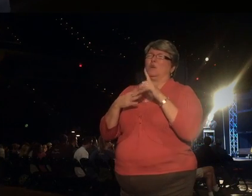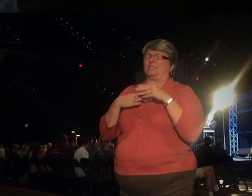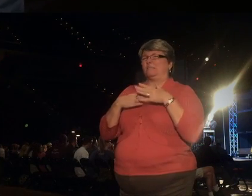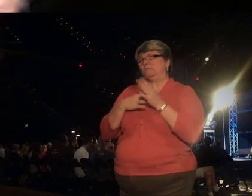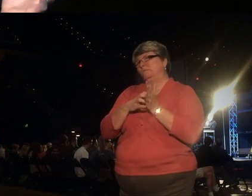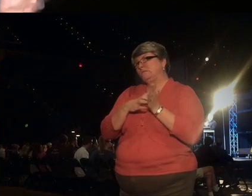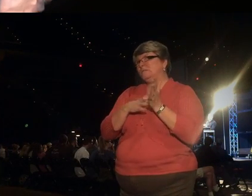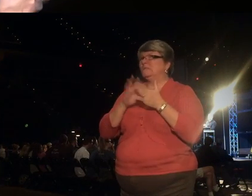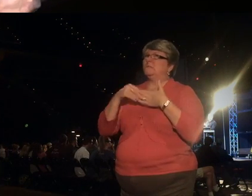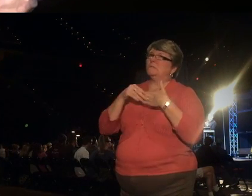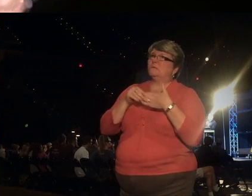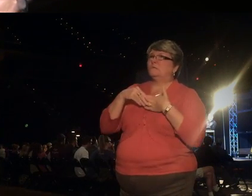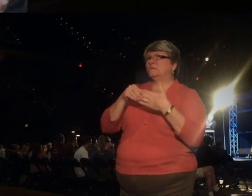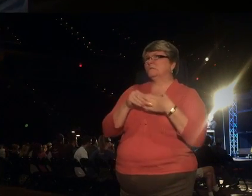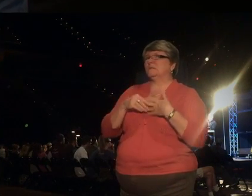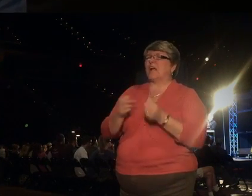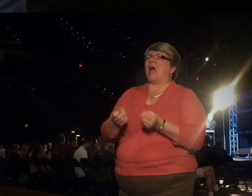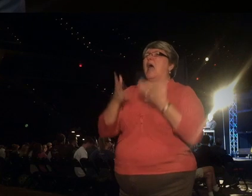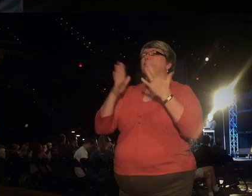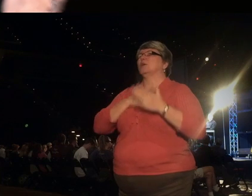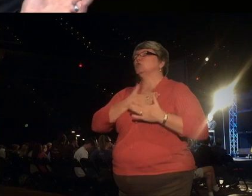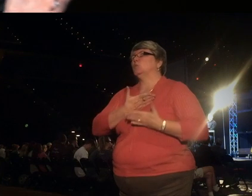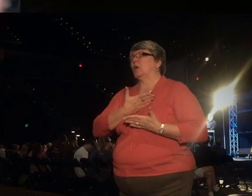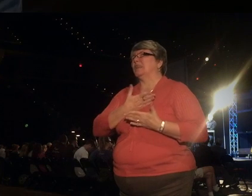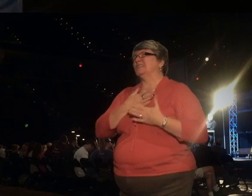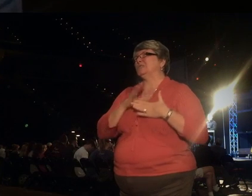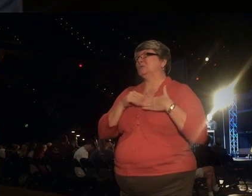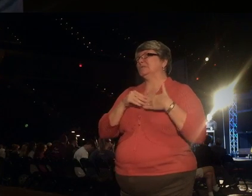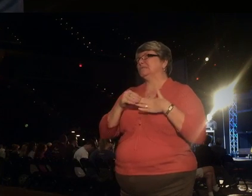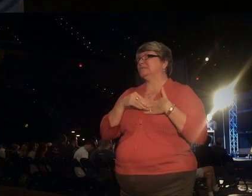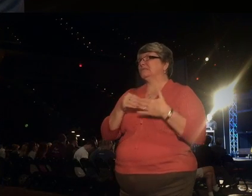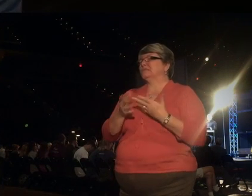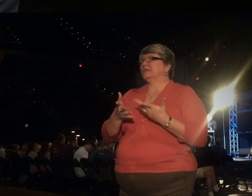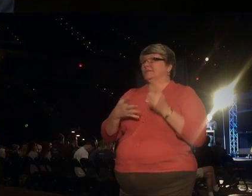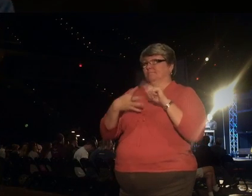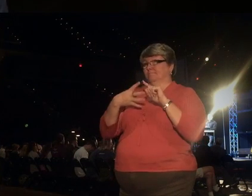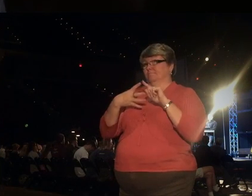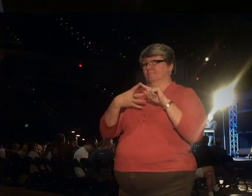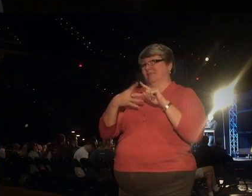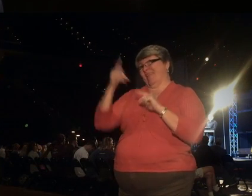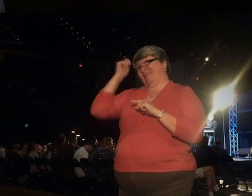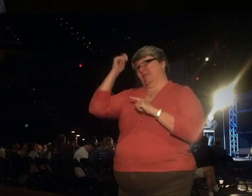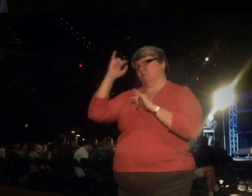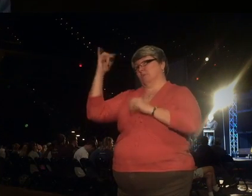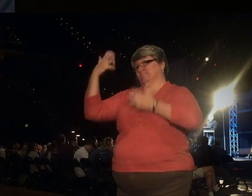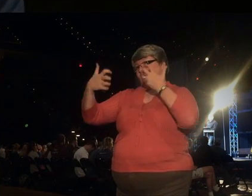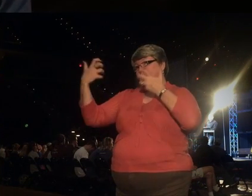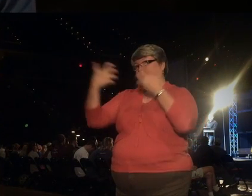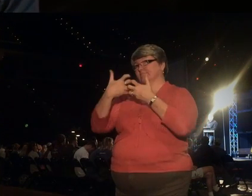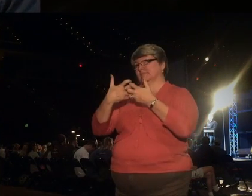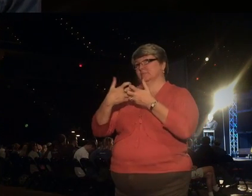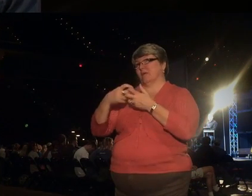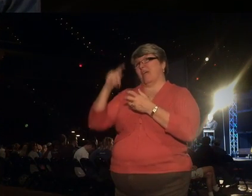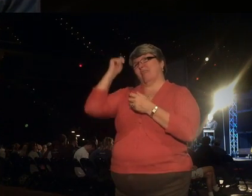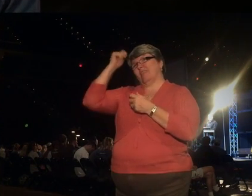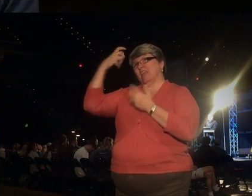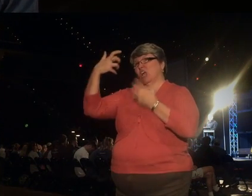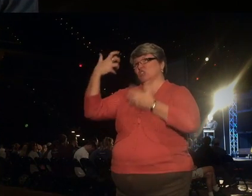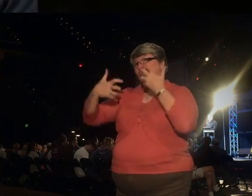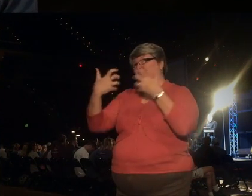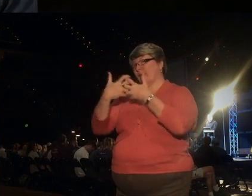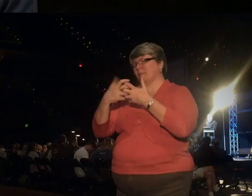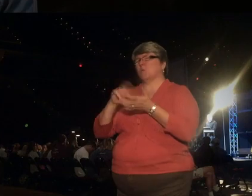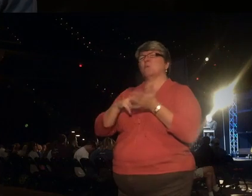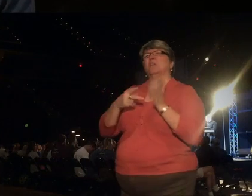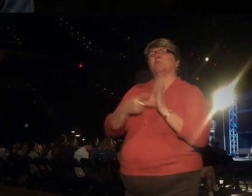question is, how much do you wanna bend? Number 4 is, are you theologically compatible? theologically compatible. And you go, what do you mean by that? Well, let's say